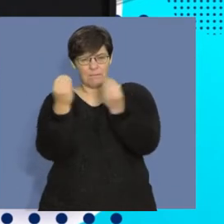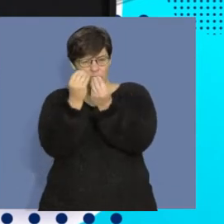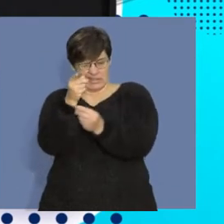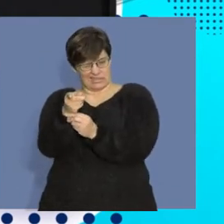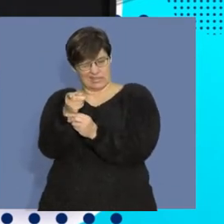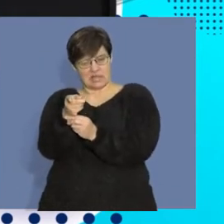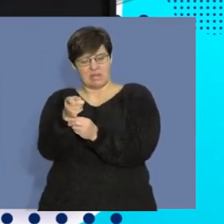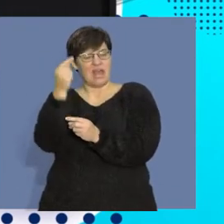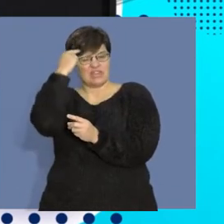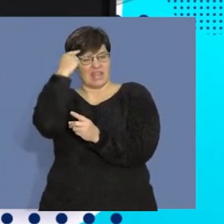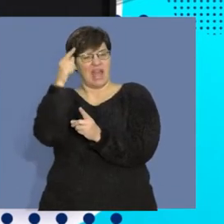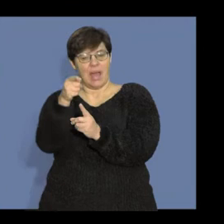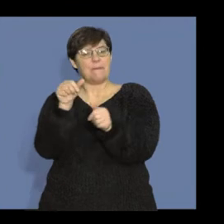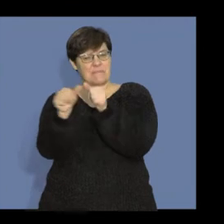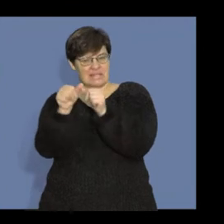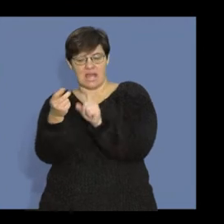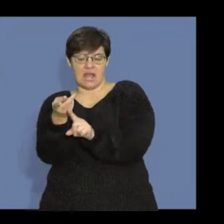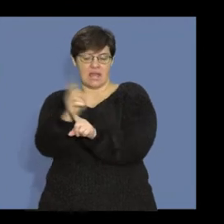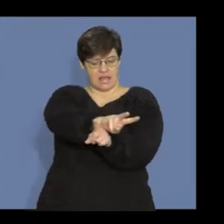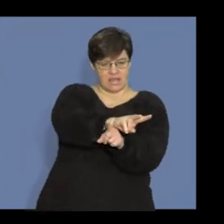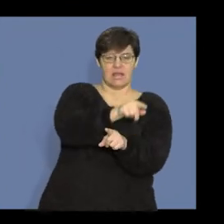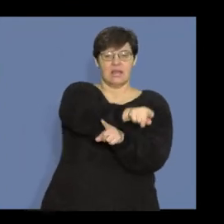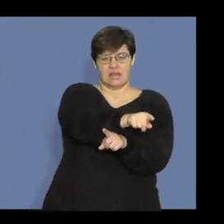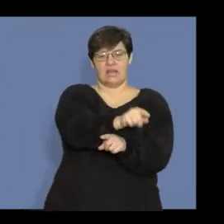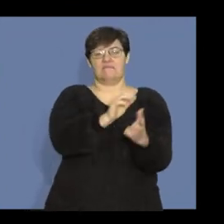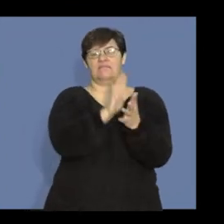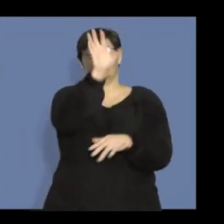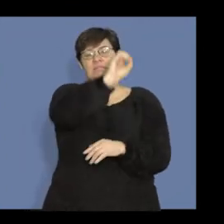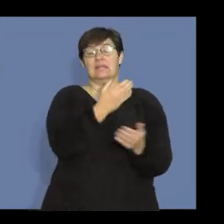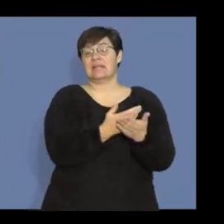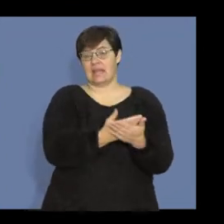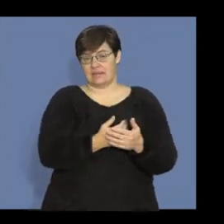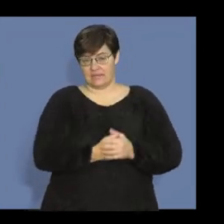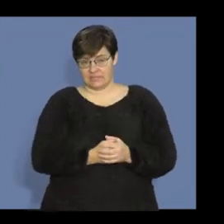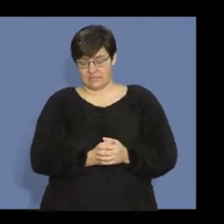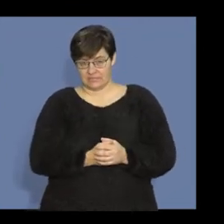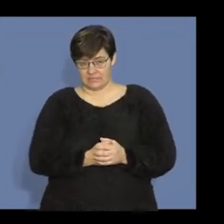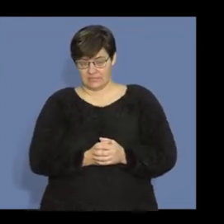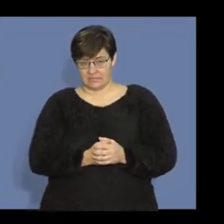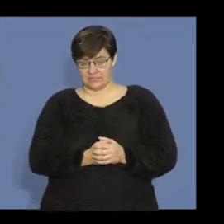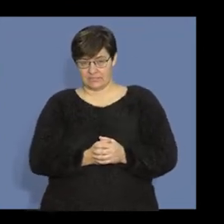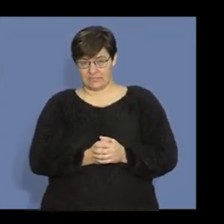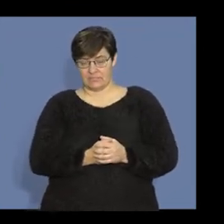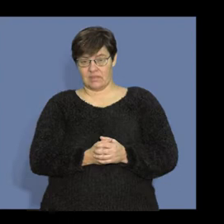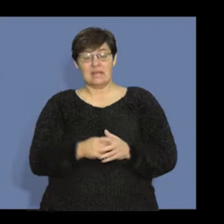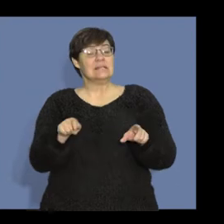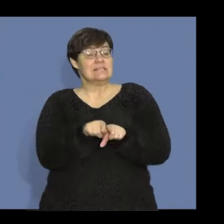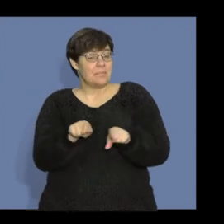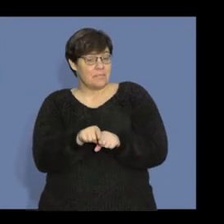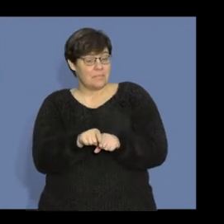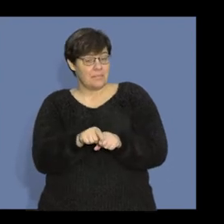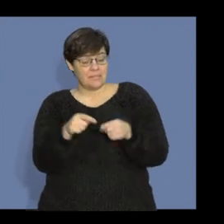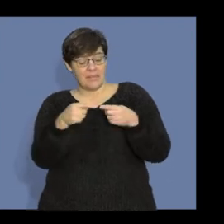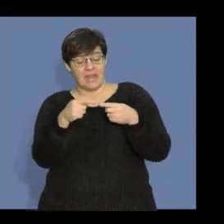well that the standard rate of VAT is 15%. Okay? Then also,